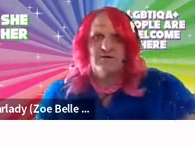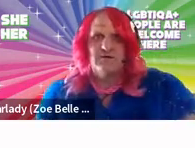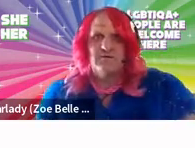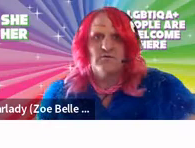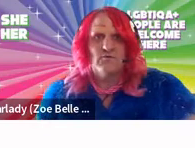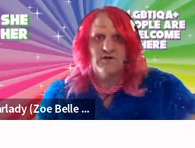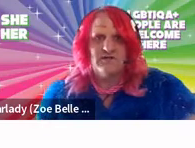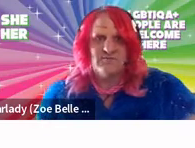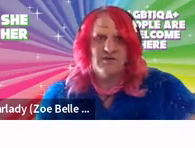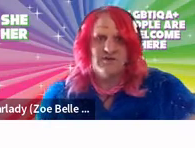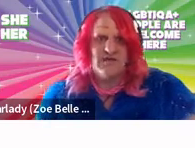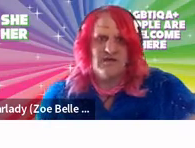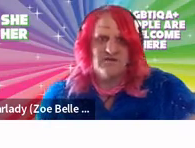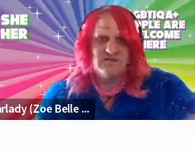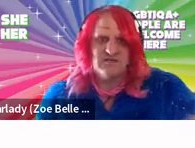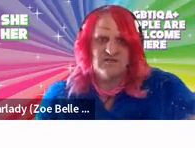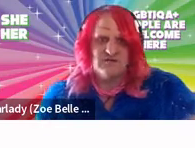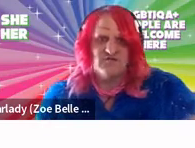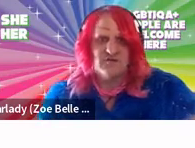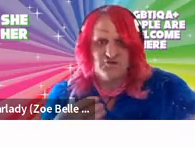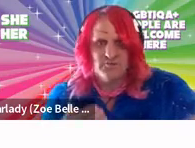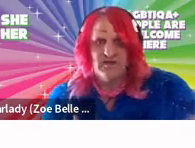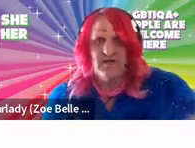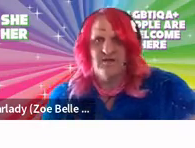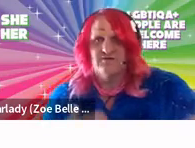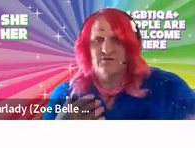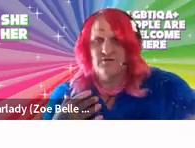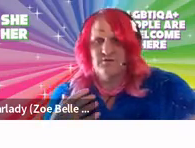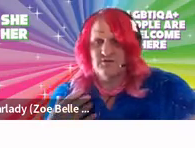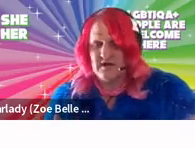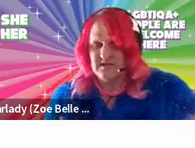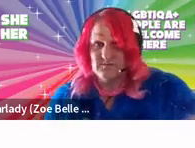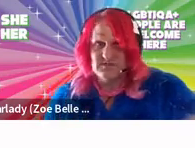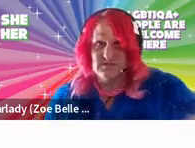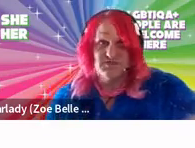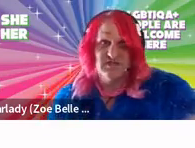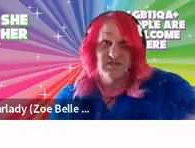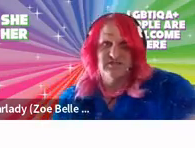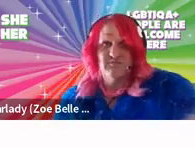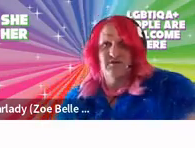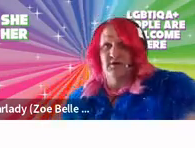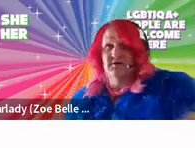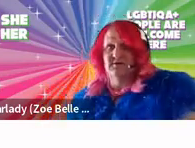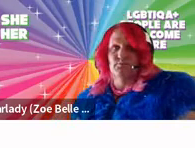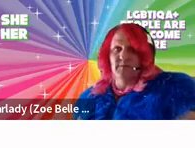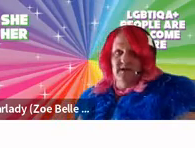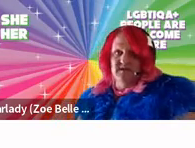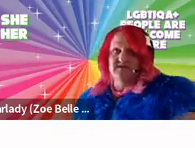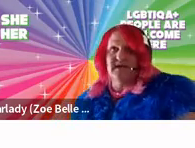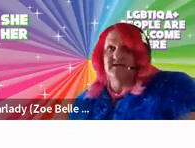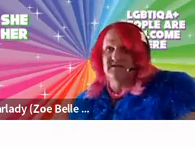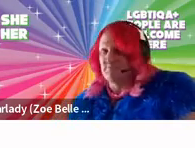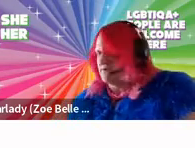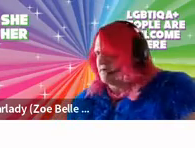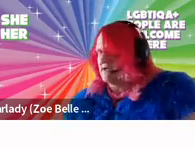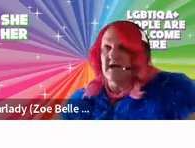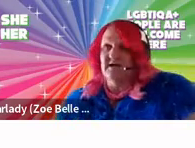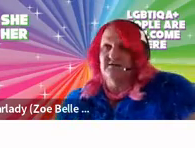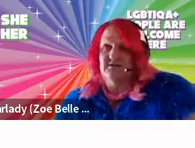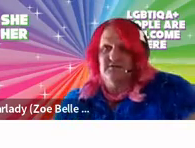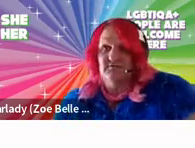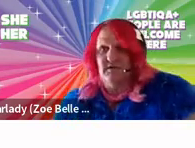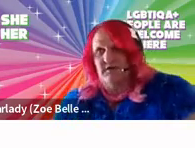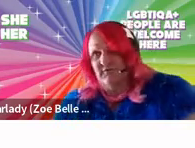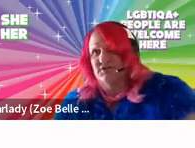And so what are some of the things that are sort of contributing to transmisogyny? And some of those will be standards of